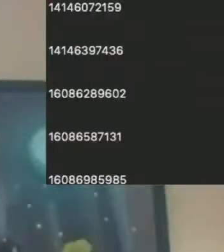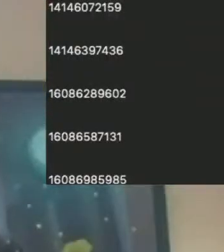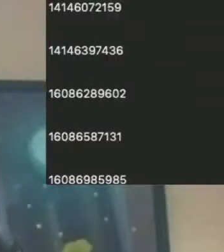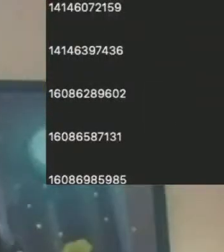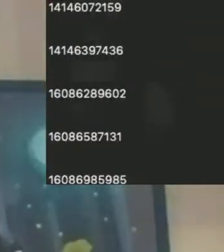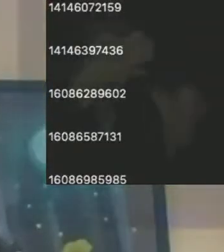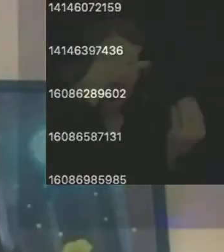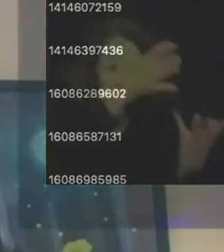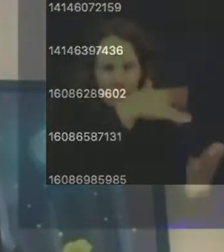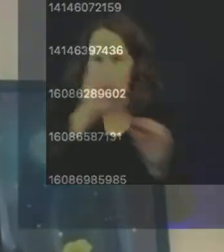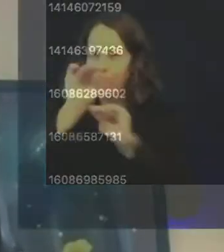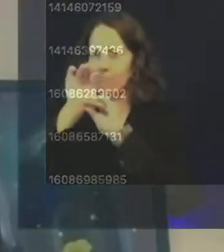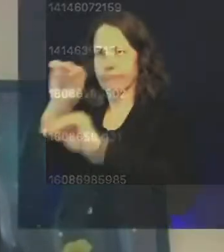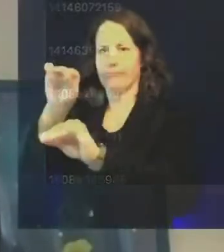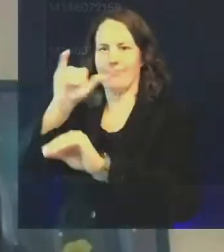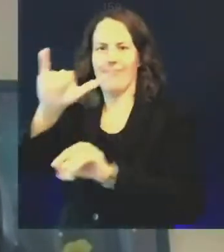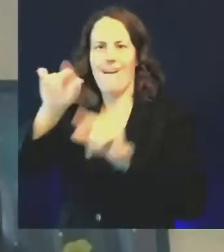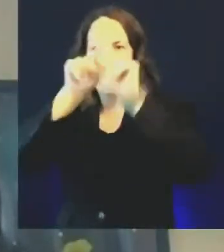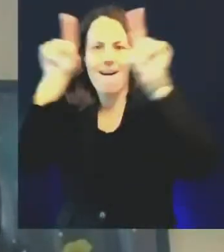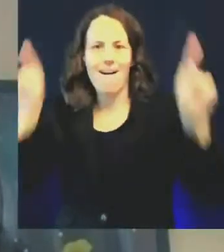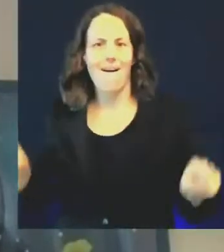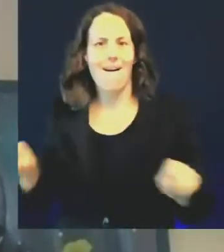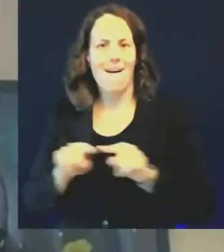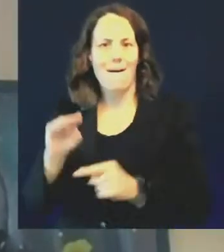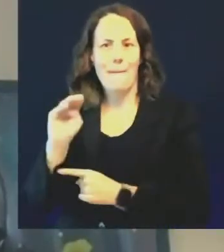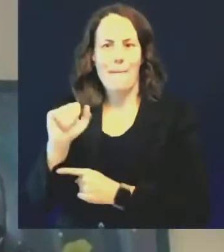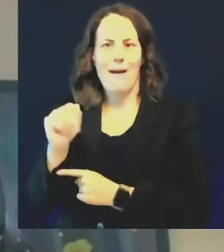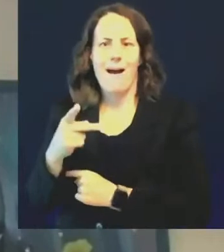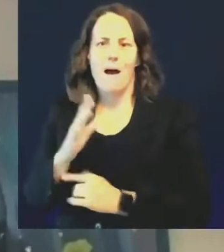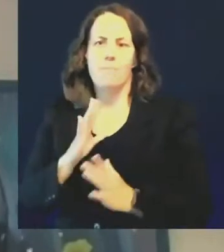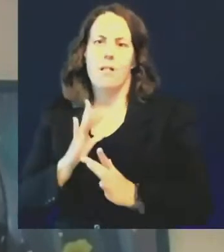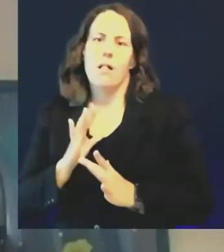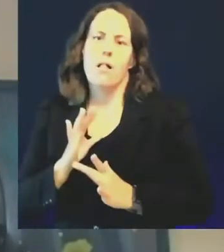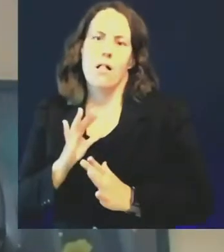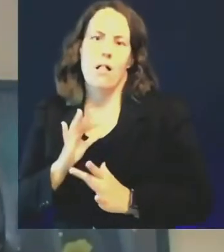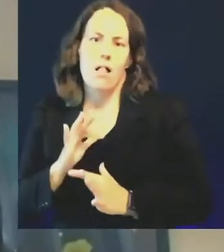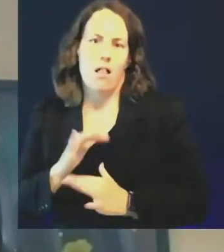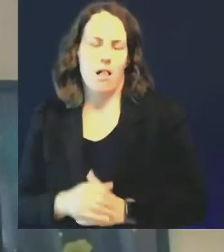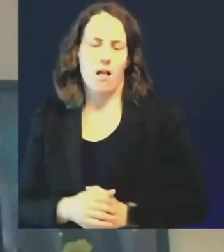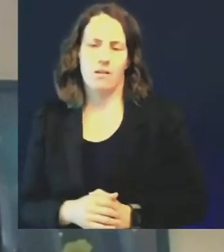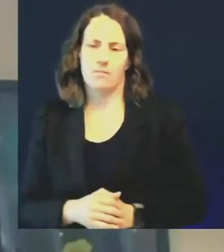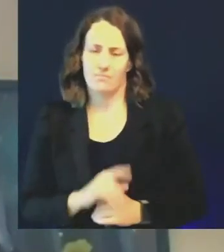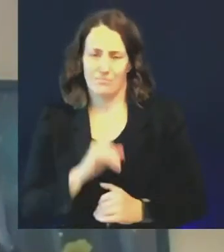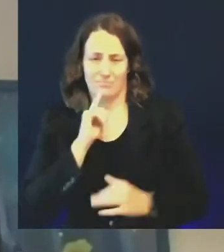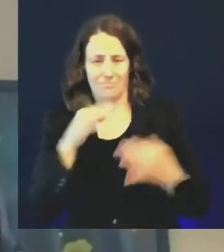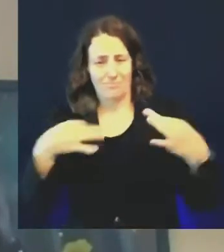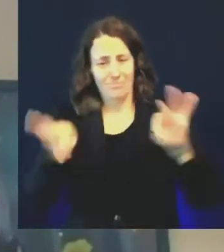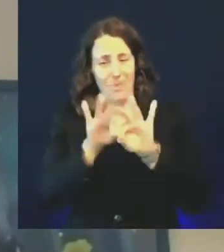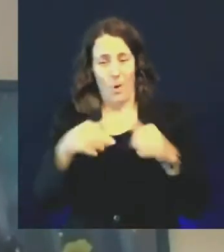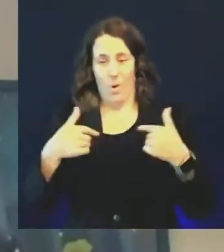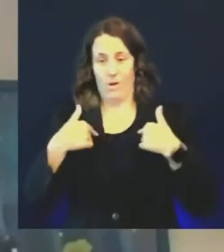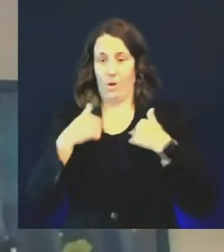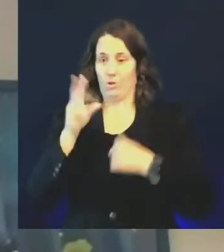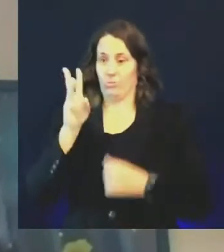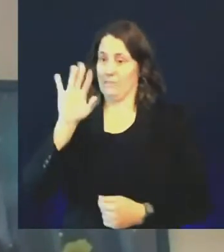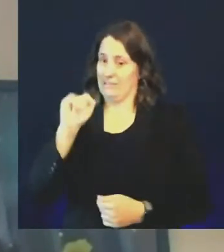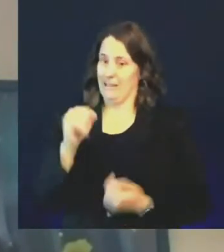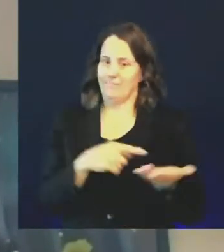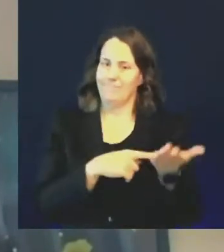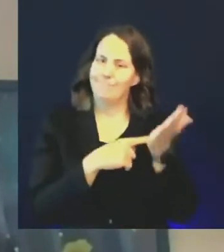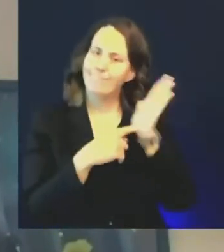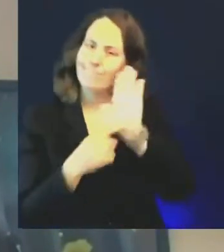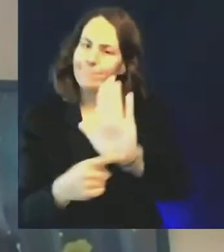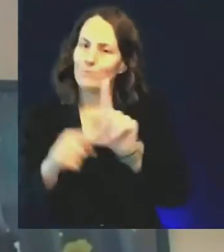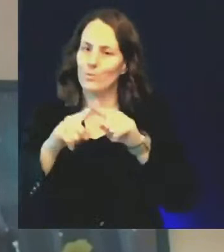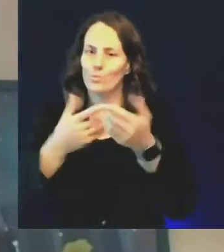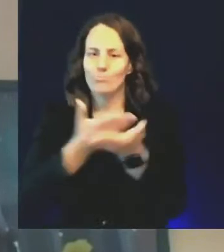be committed to transparency. And we know that using data to inform decisions results in better